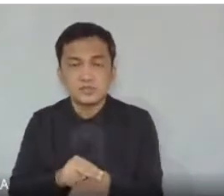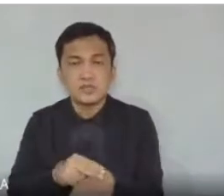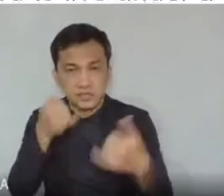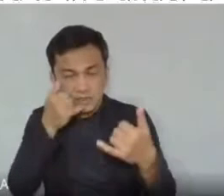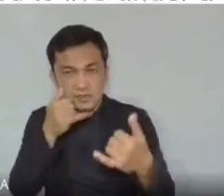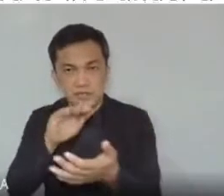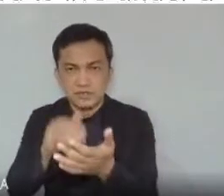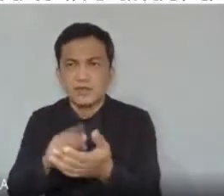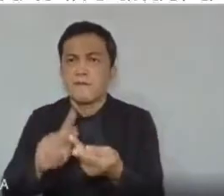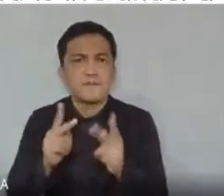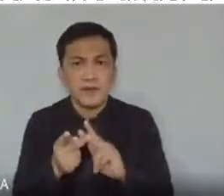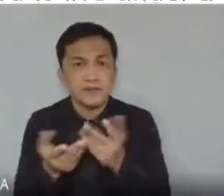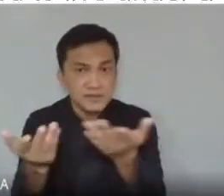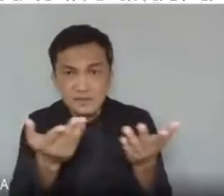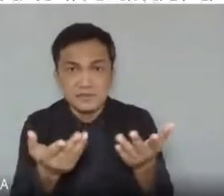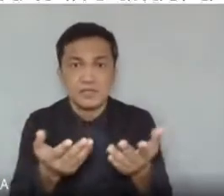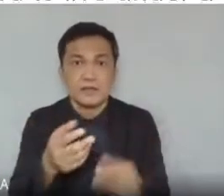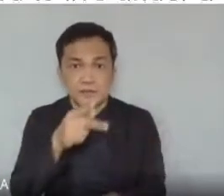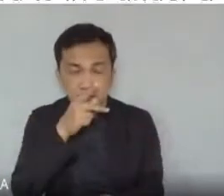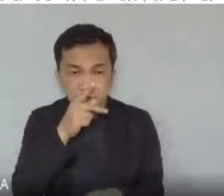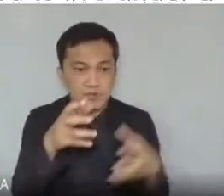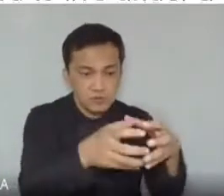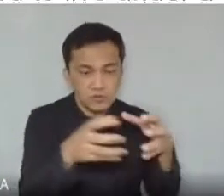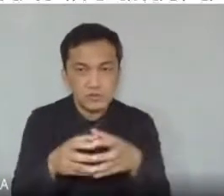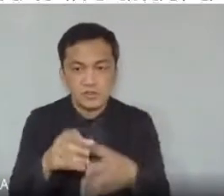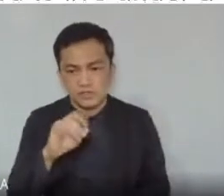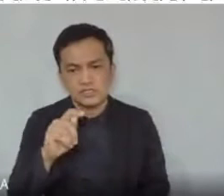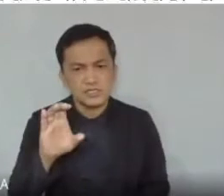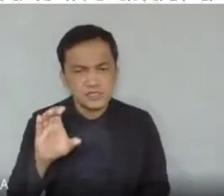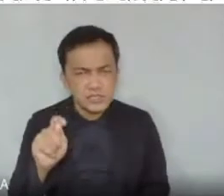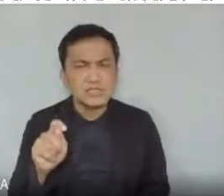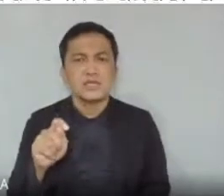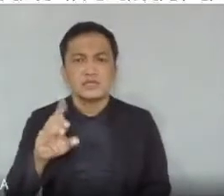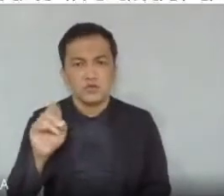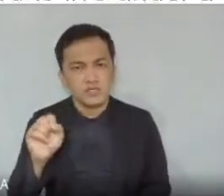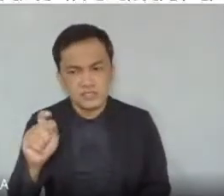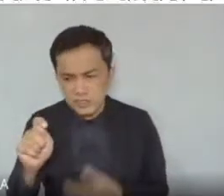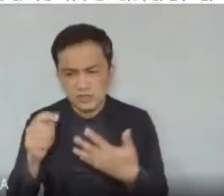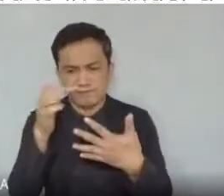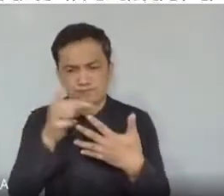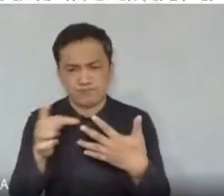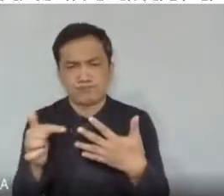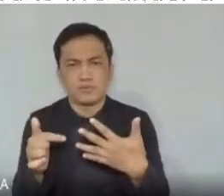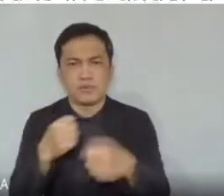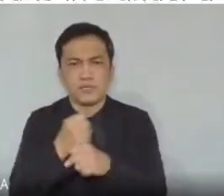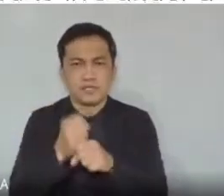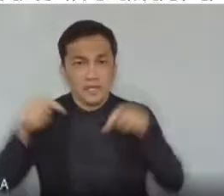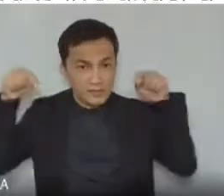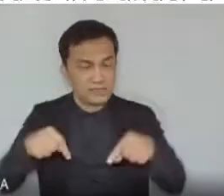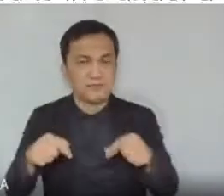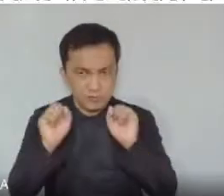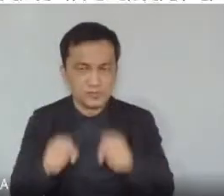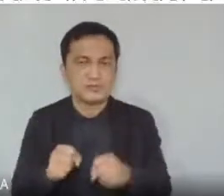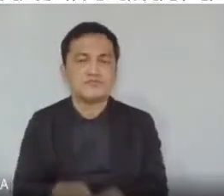is also important to consider the following when we assess and evaluate the contribution of telemedicine as